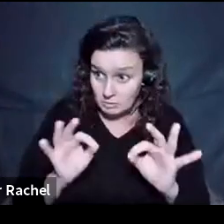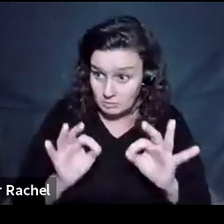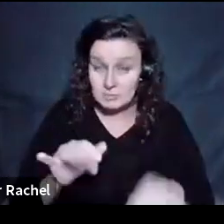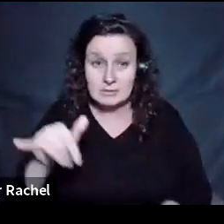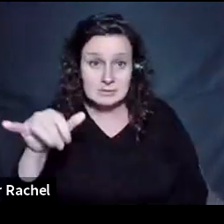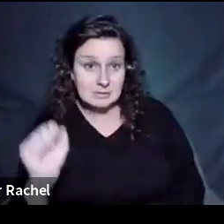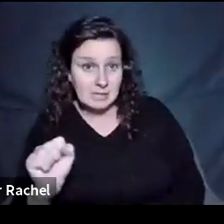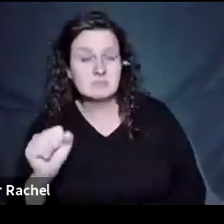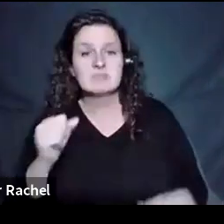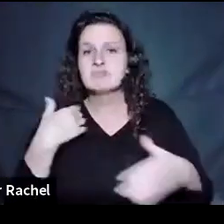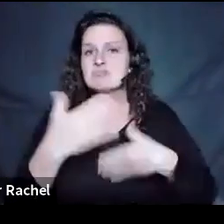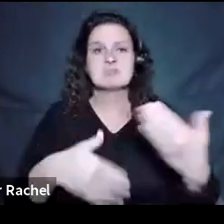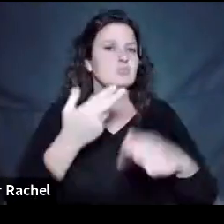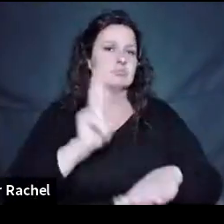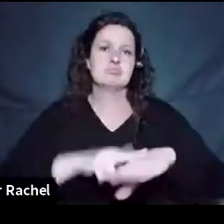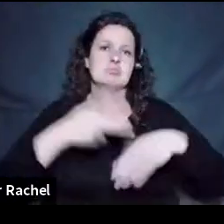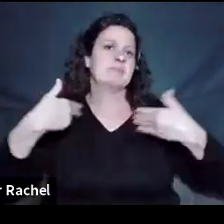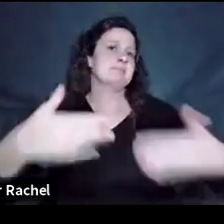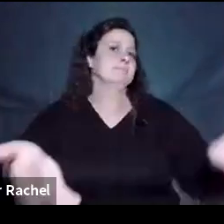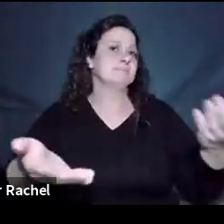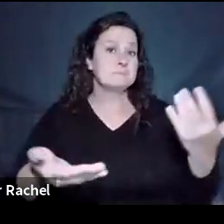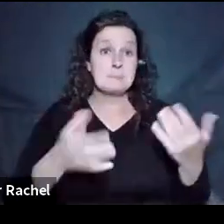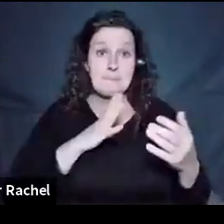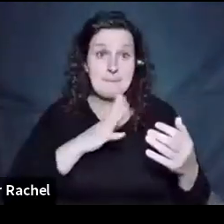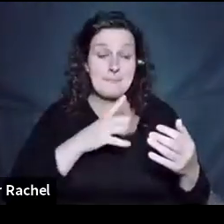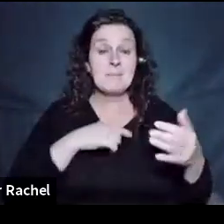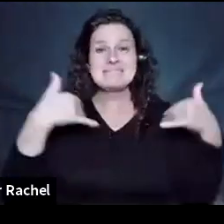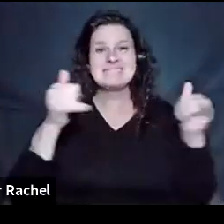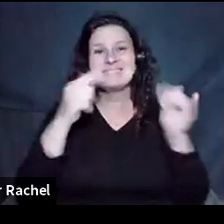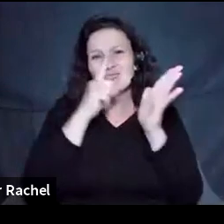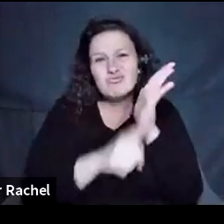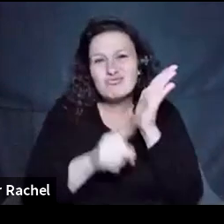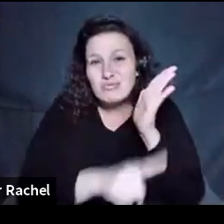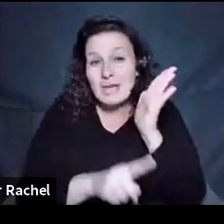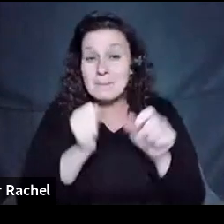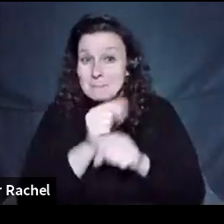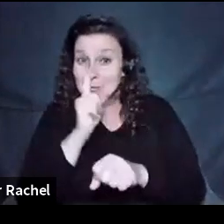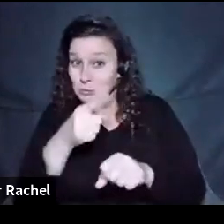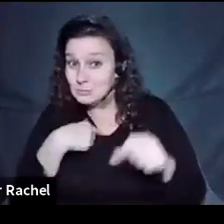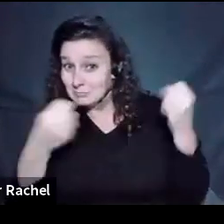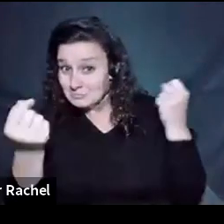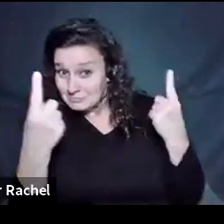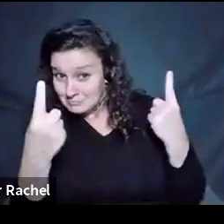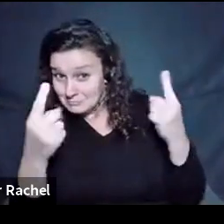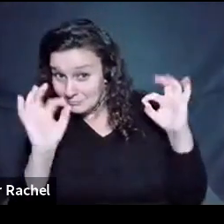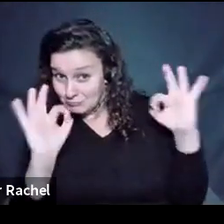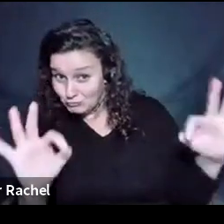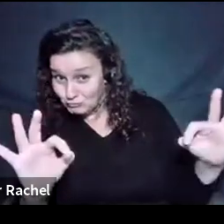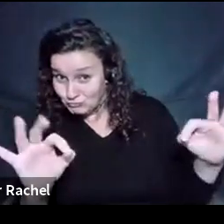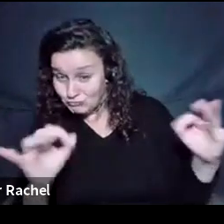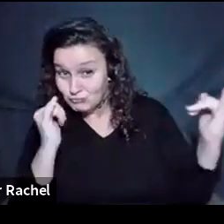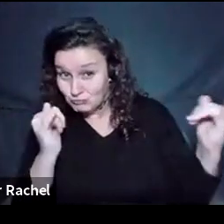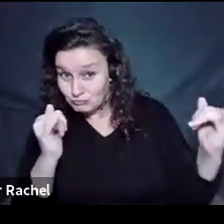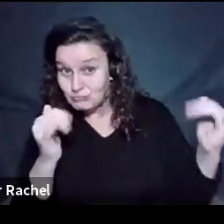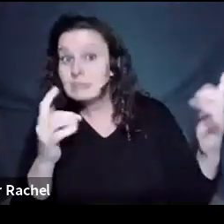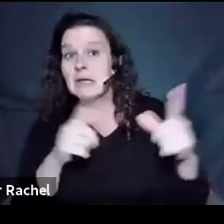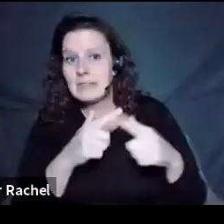be the end of it. But we're still checking in to see, are we still on the same page before we start playing?